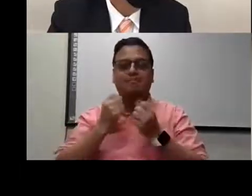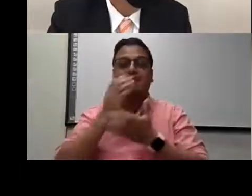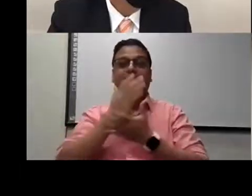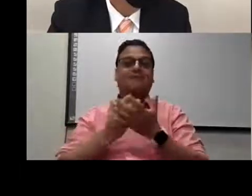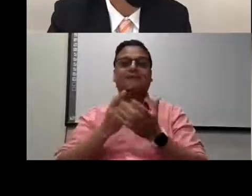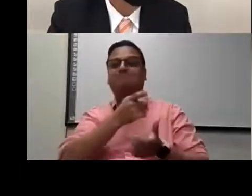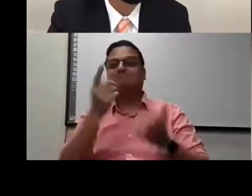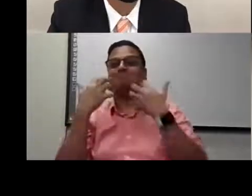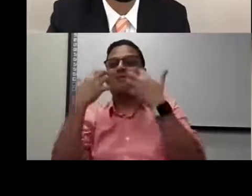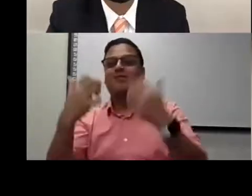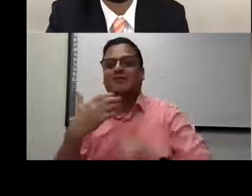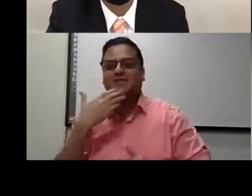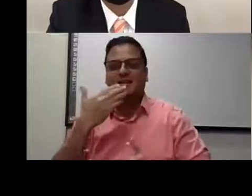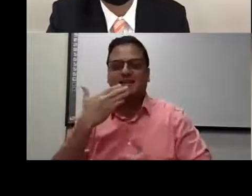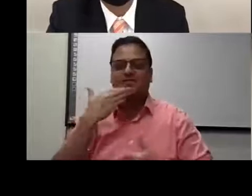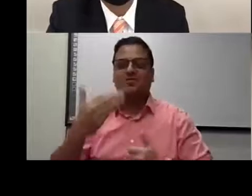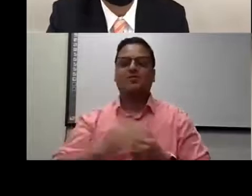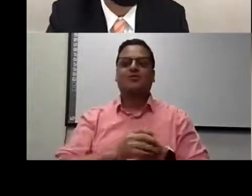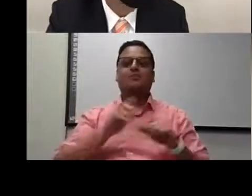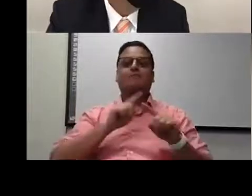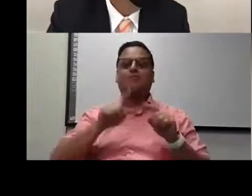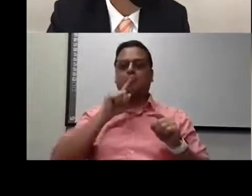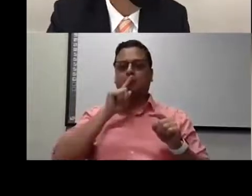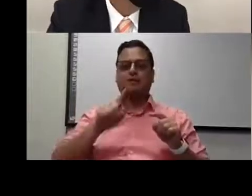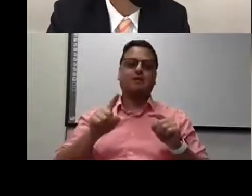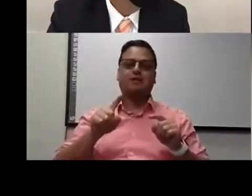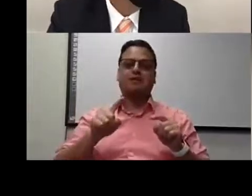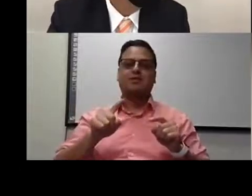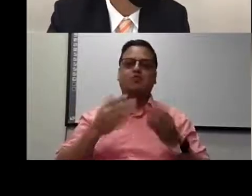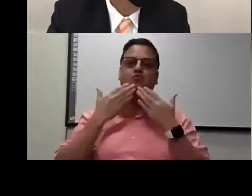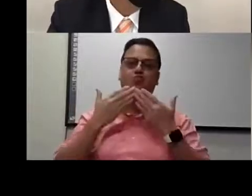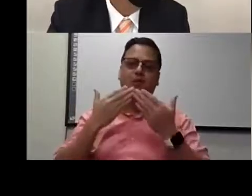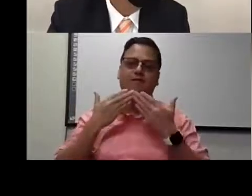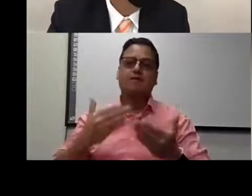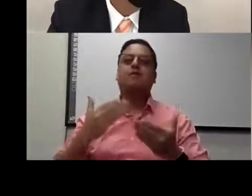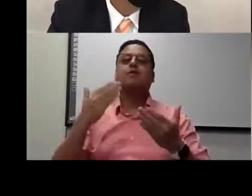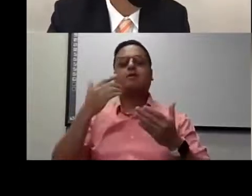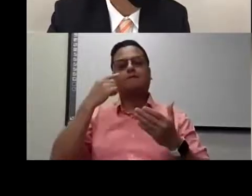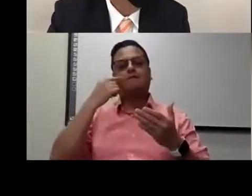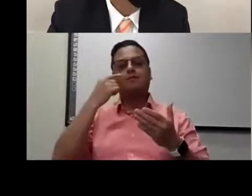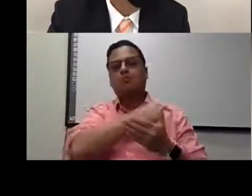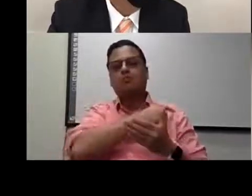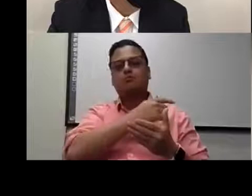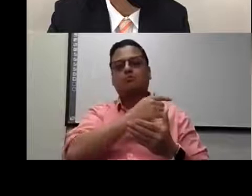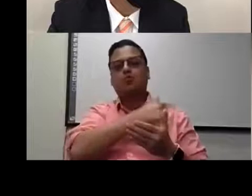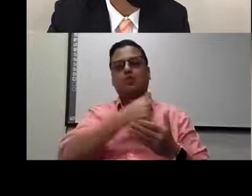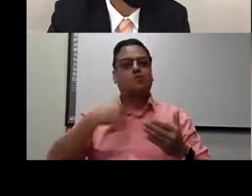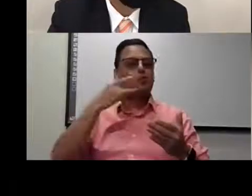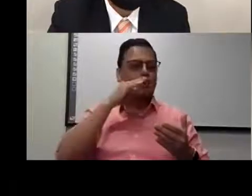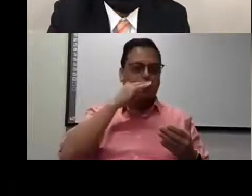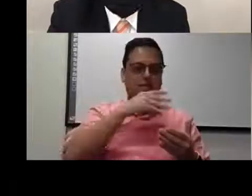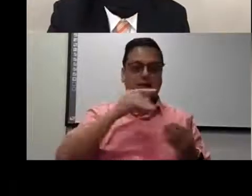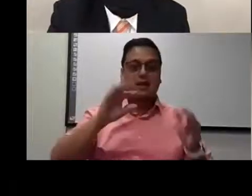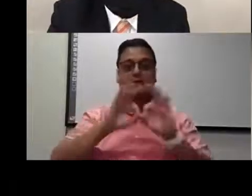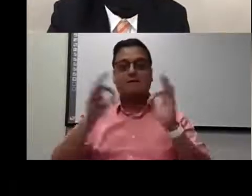now, thank you. But really, really just grateful that, that we know that our kids and their families are